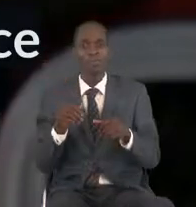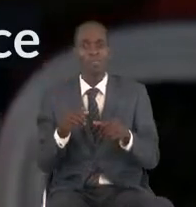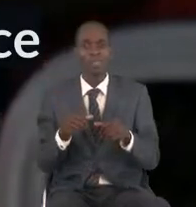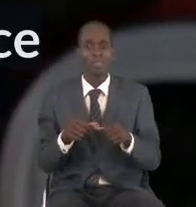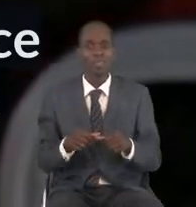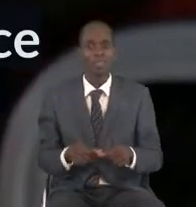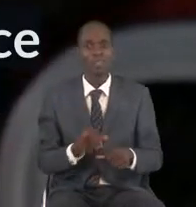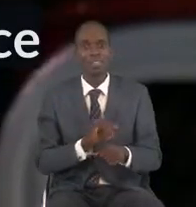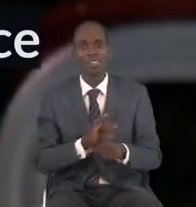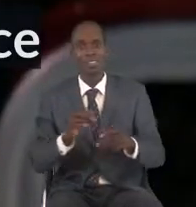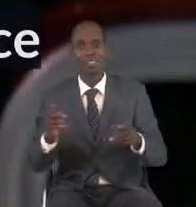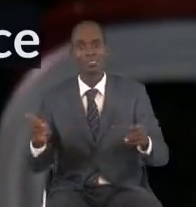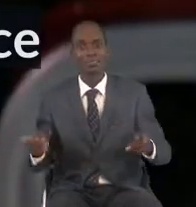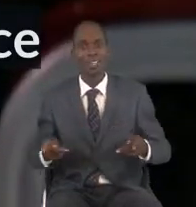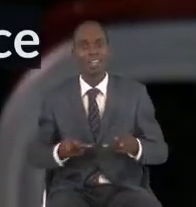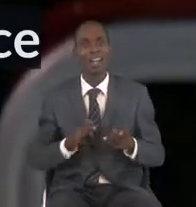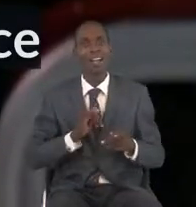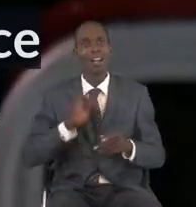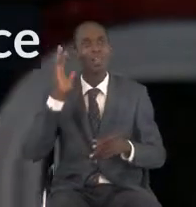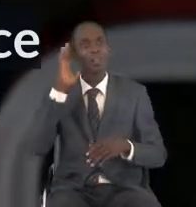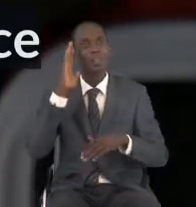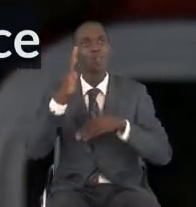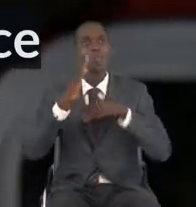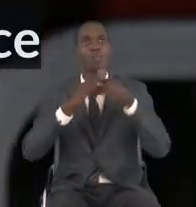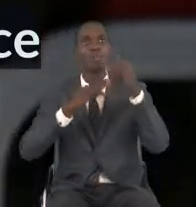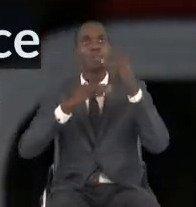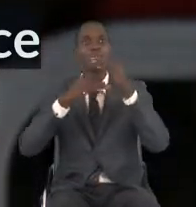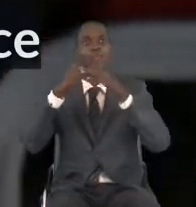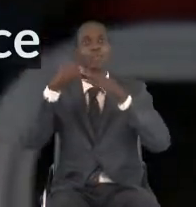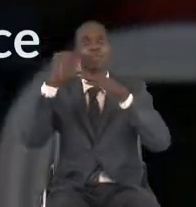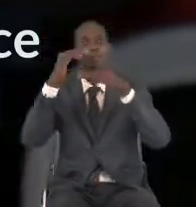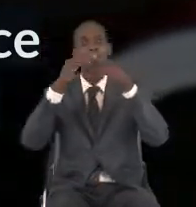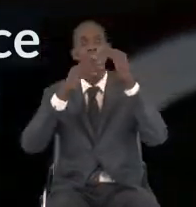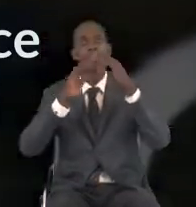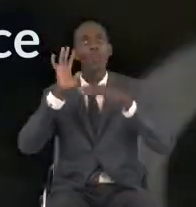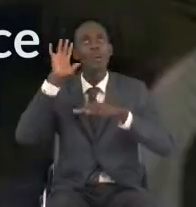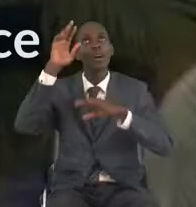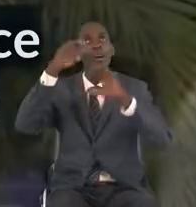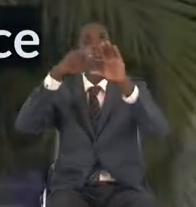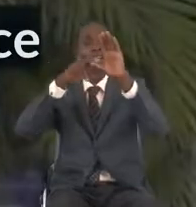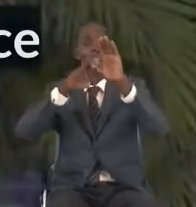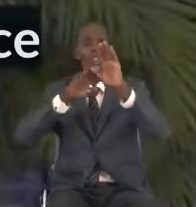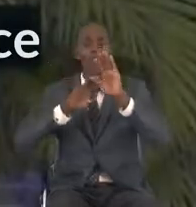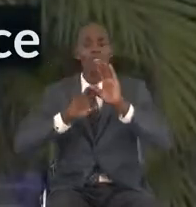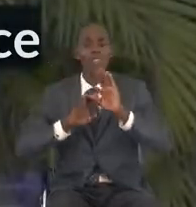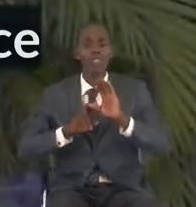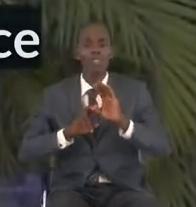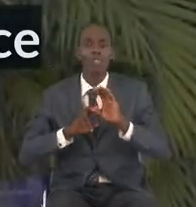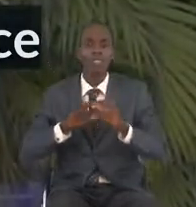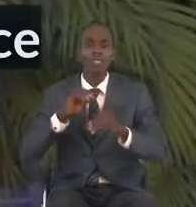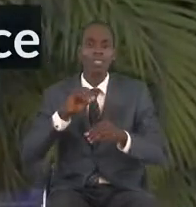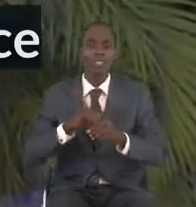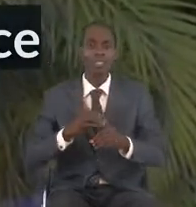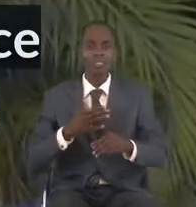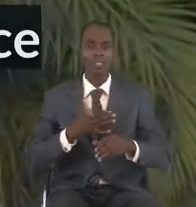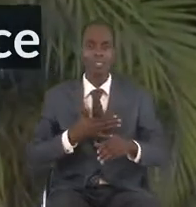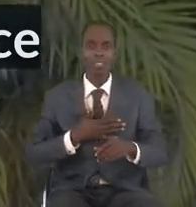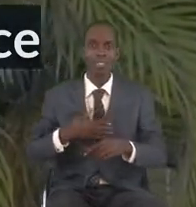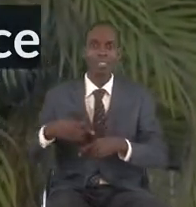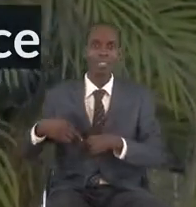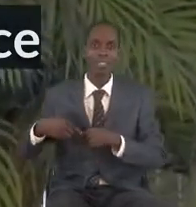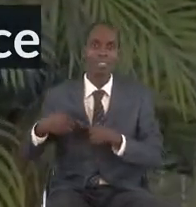dwelling place. I will build your throne in